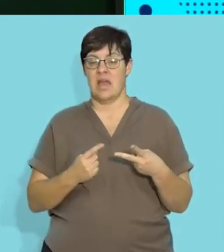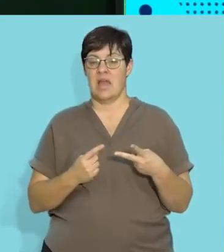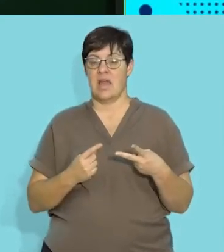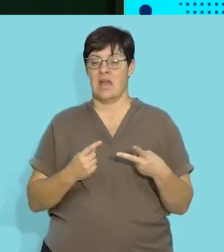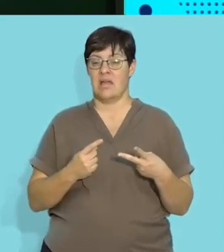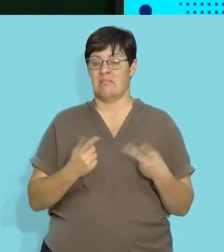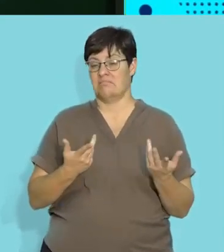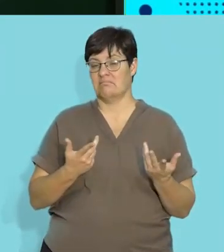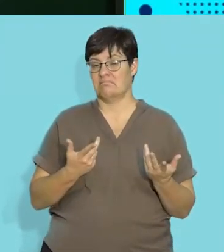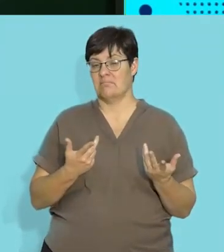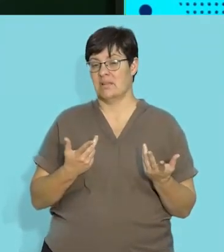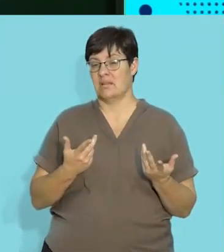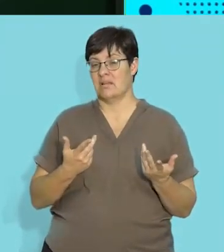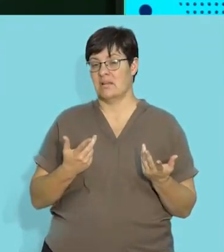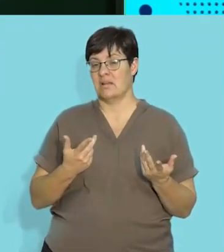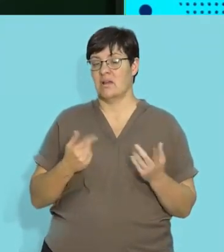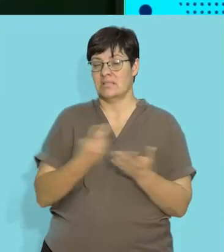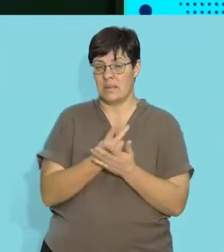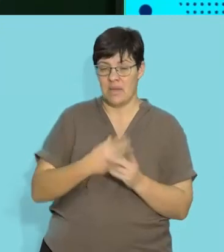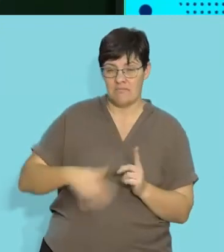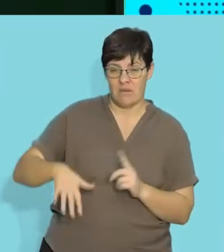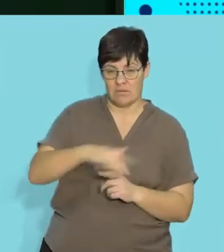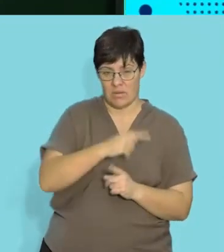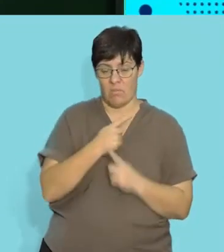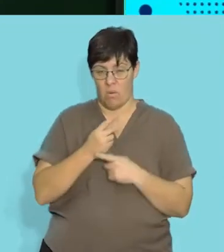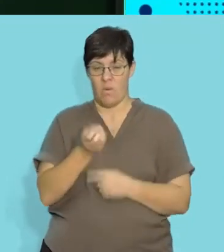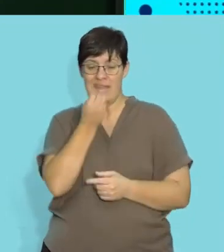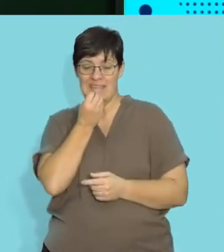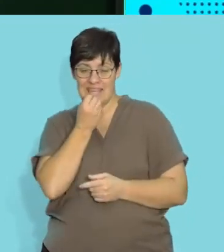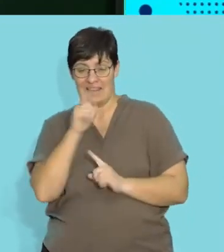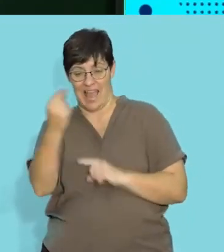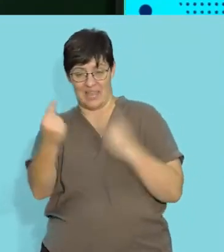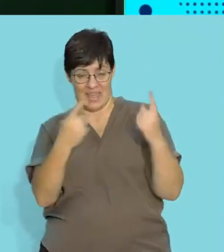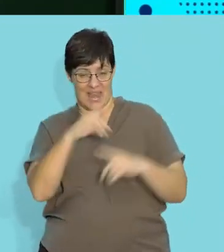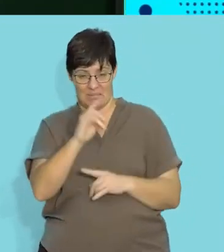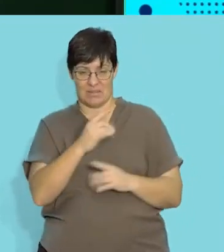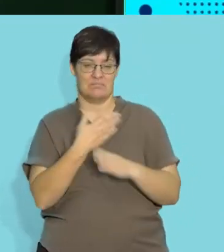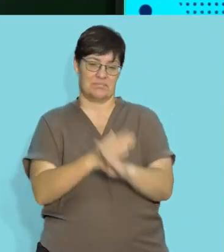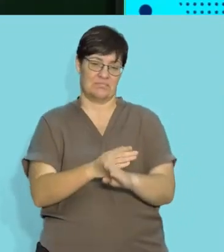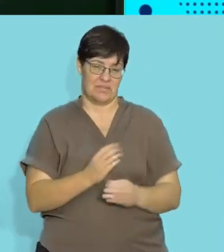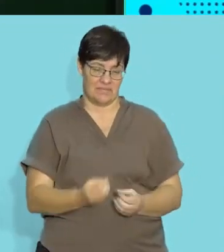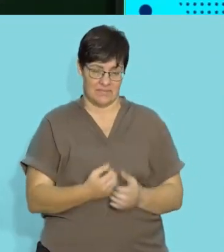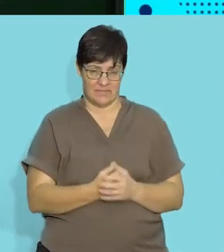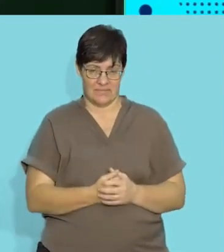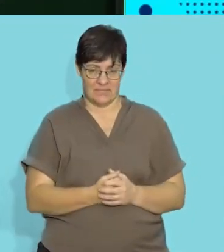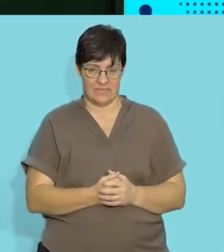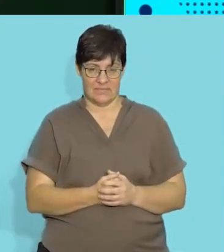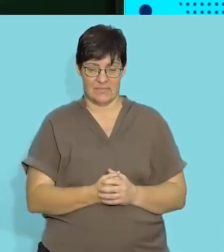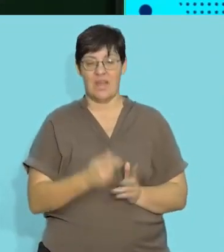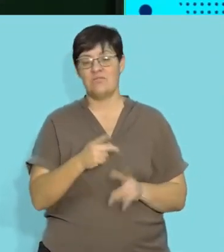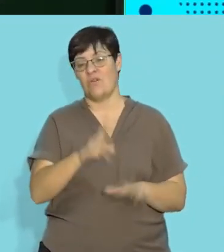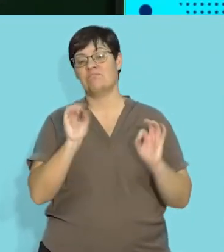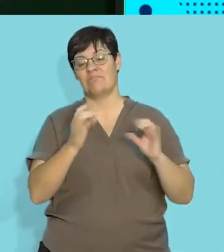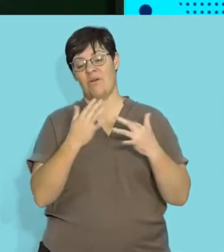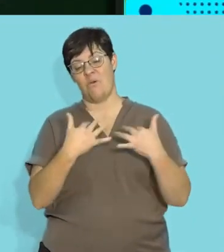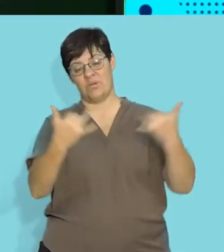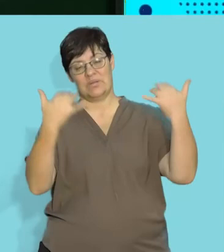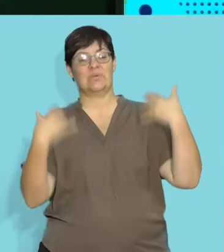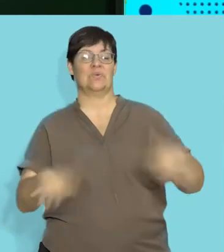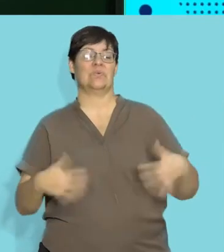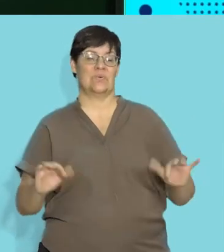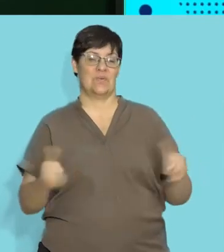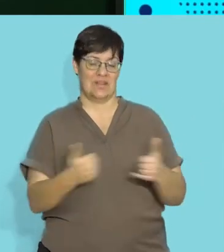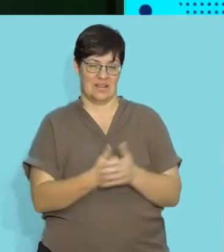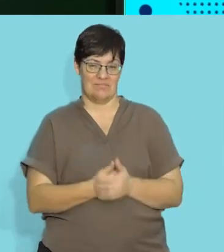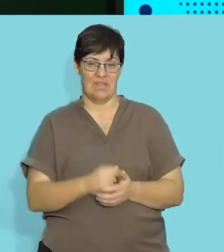as respond to the threat of being consumed by other animals. Guys, you've been a fantastic audience.